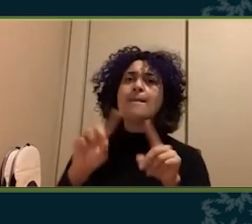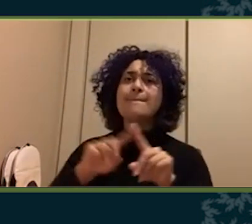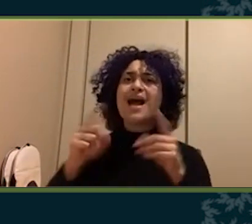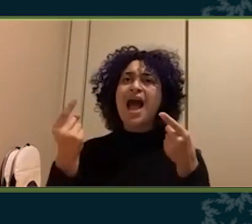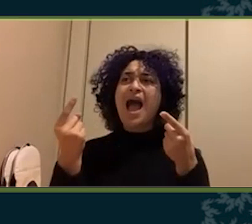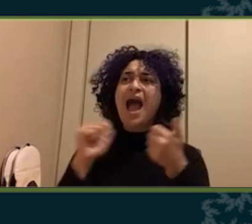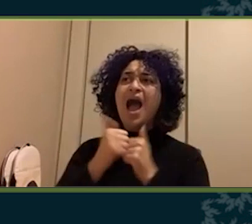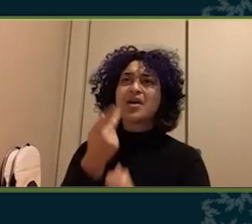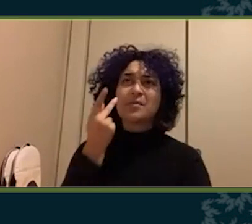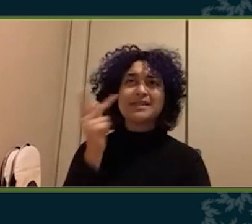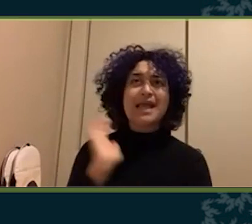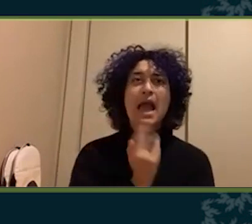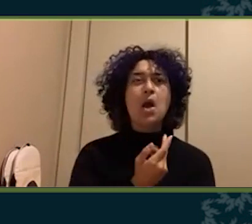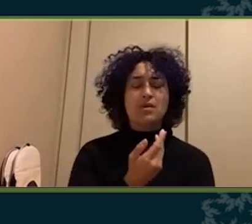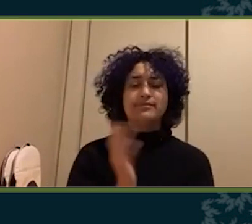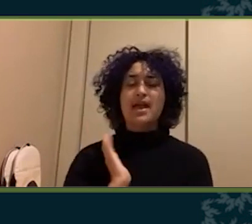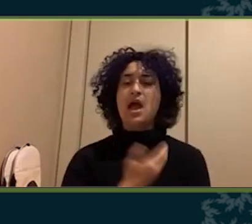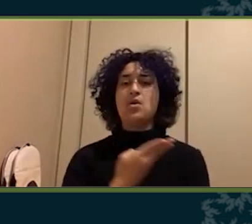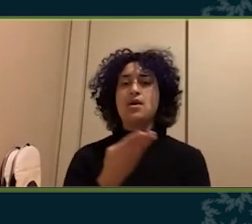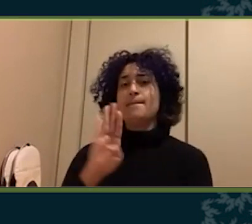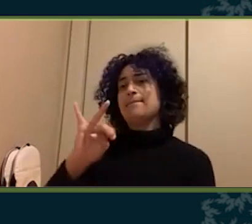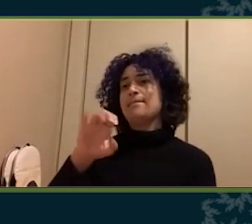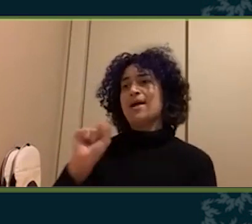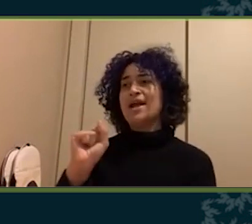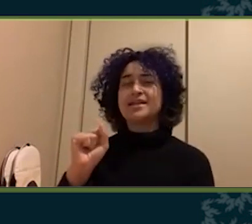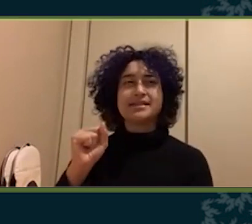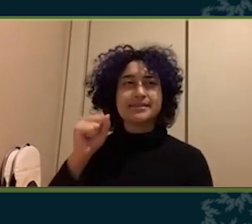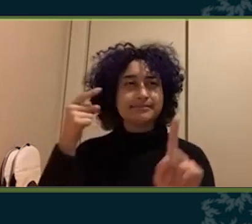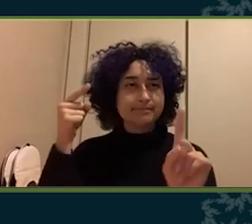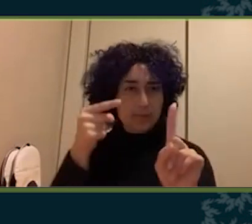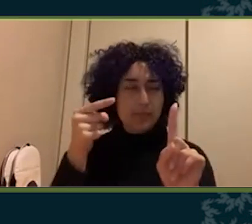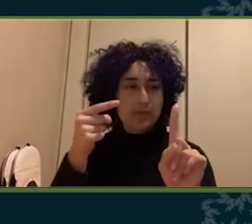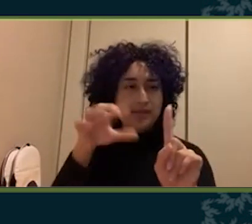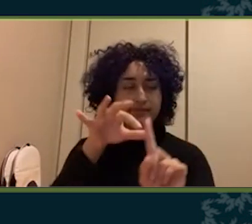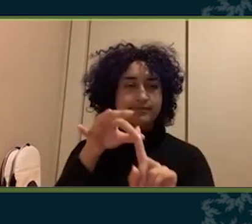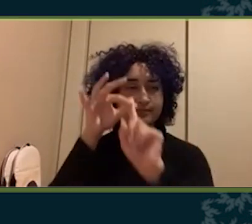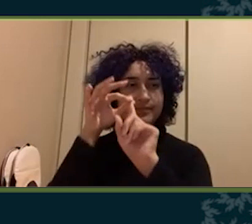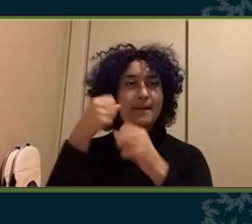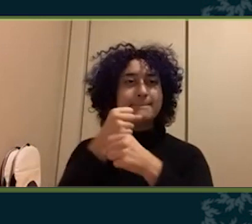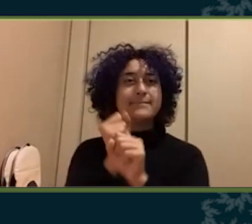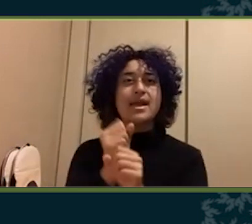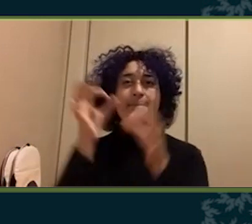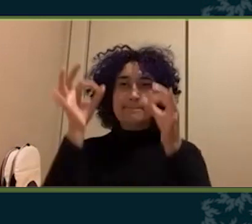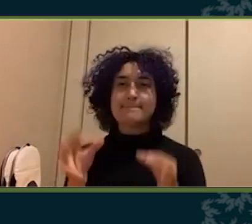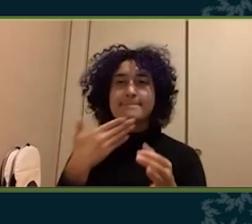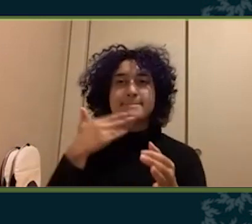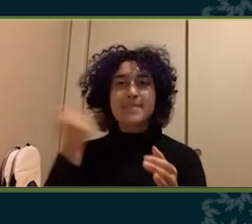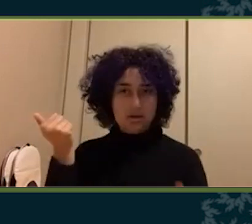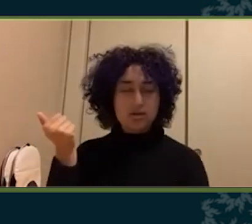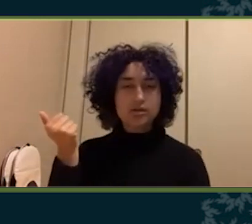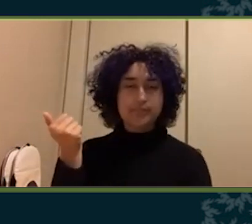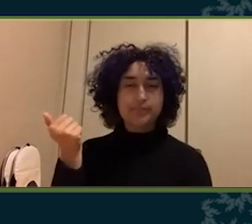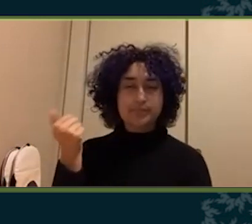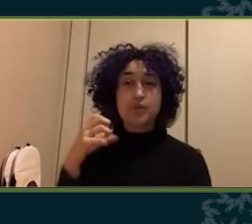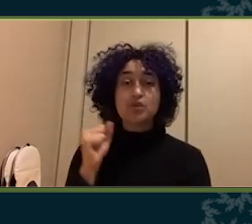our bias and pinpoint it for what it is and make better decisions, right?